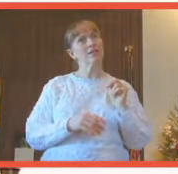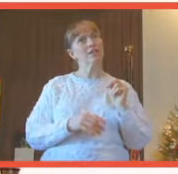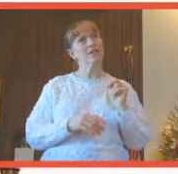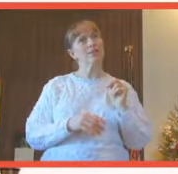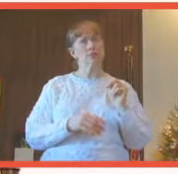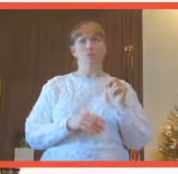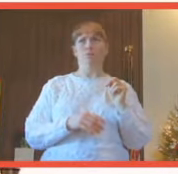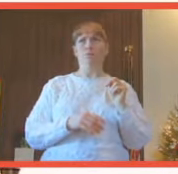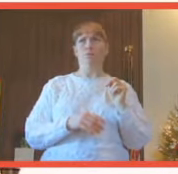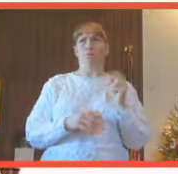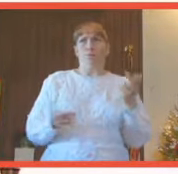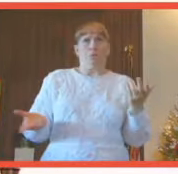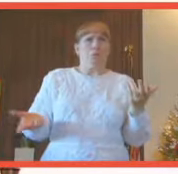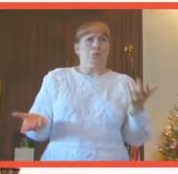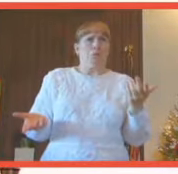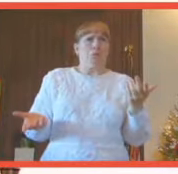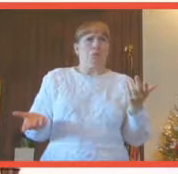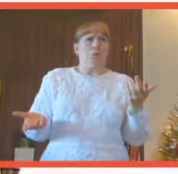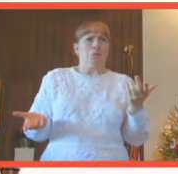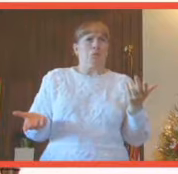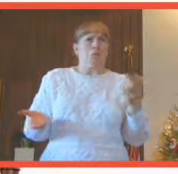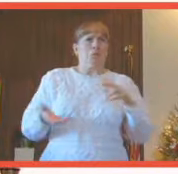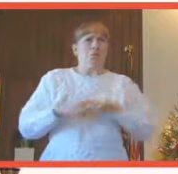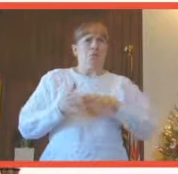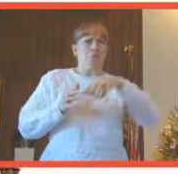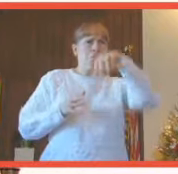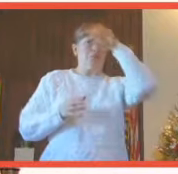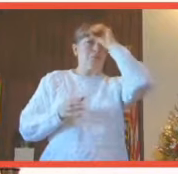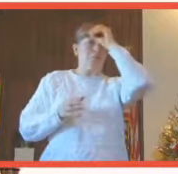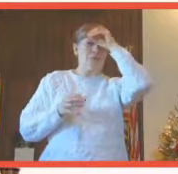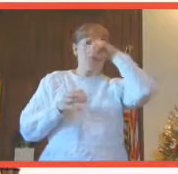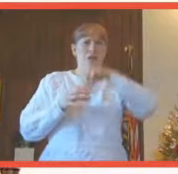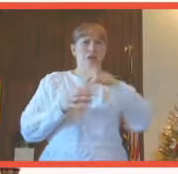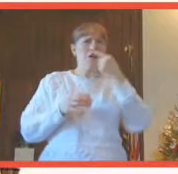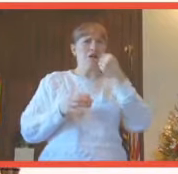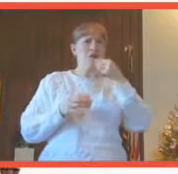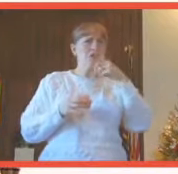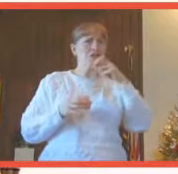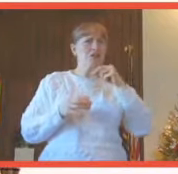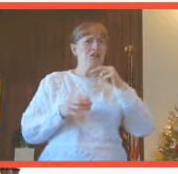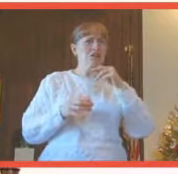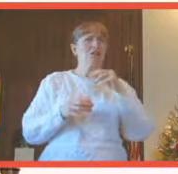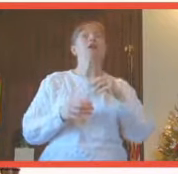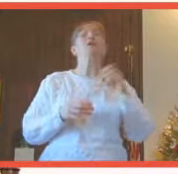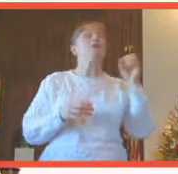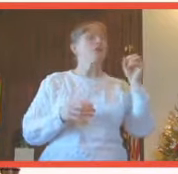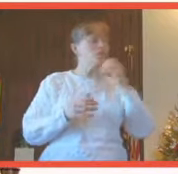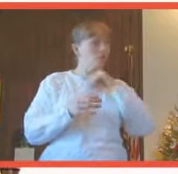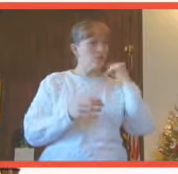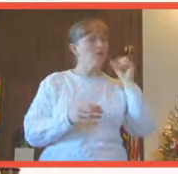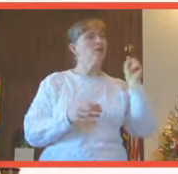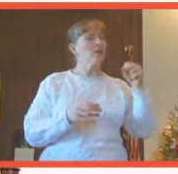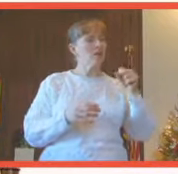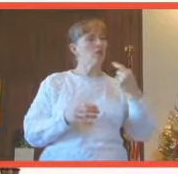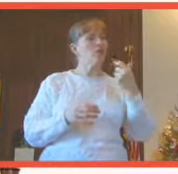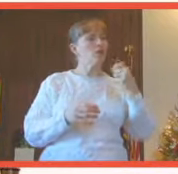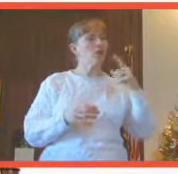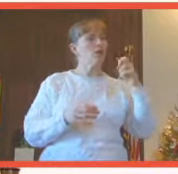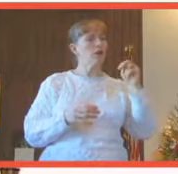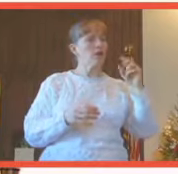She had no idea. Being in the garden? And the priest went on to explain, yes, the Garden of